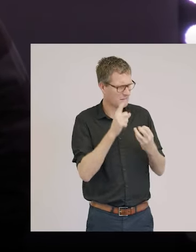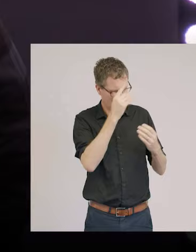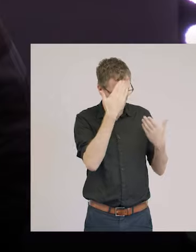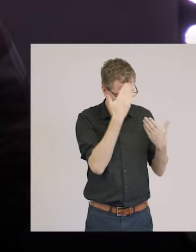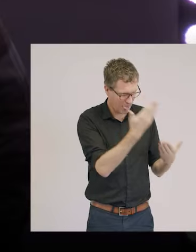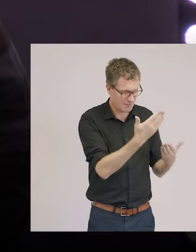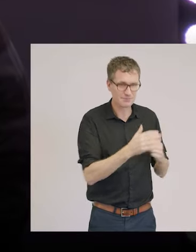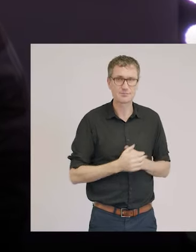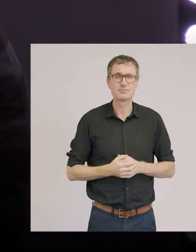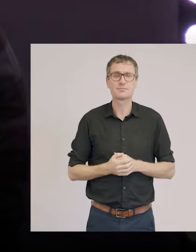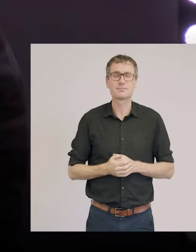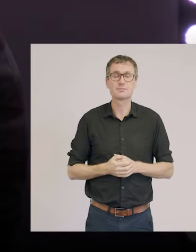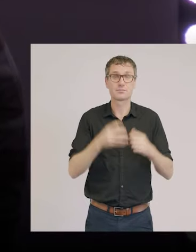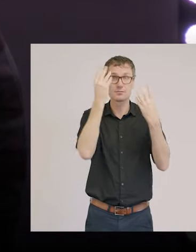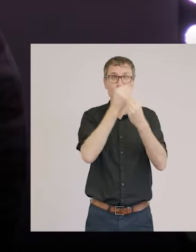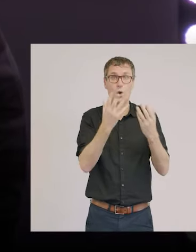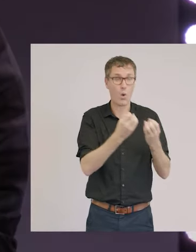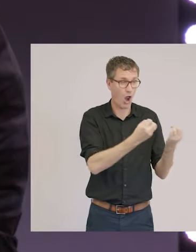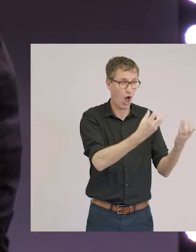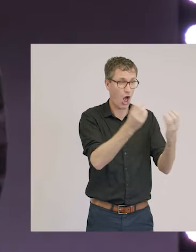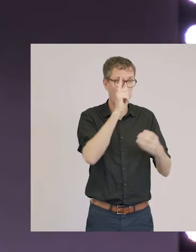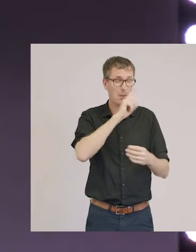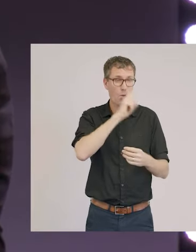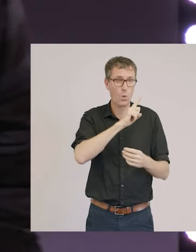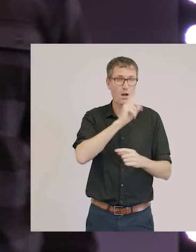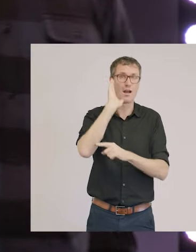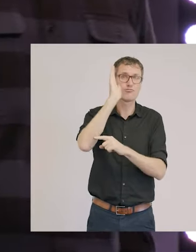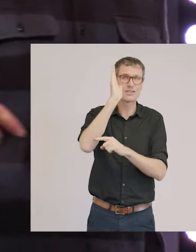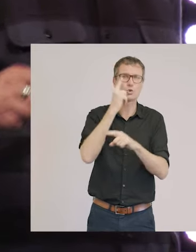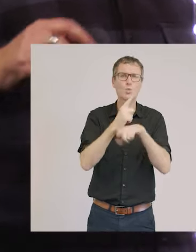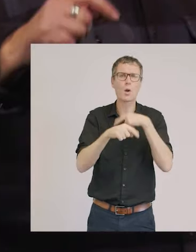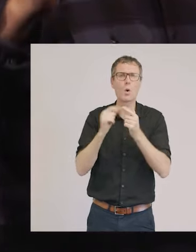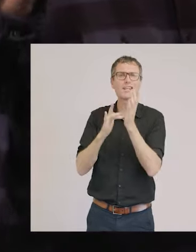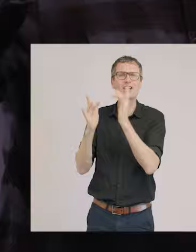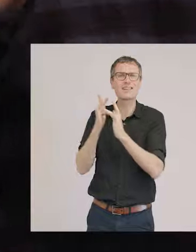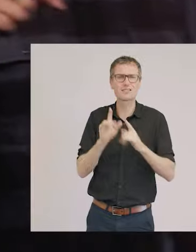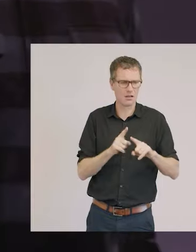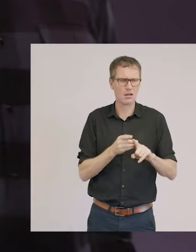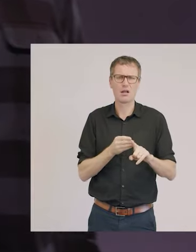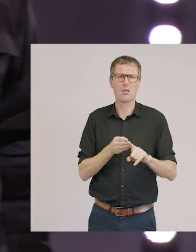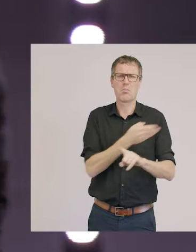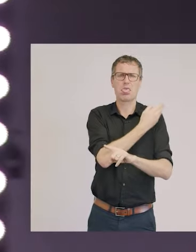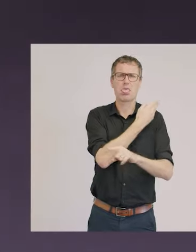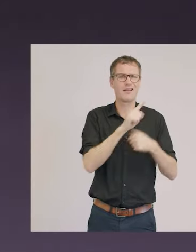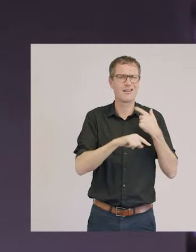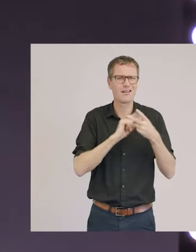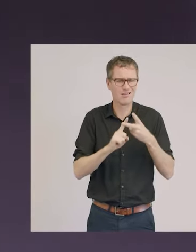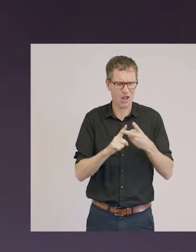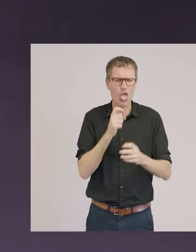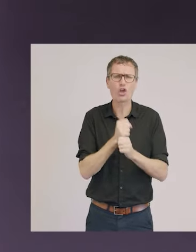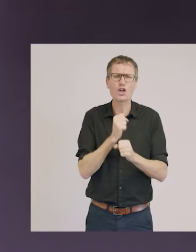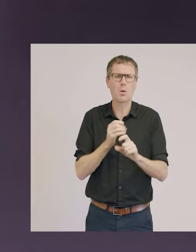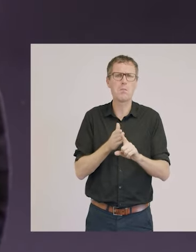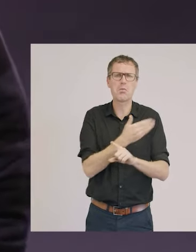different kind of gospel than the one you believed. Friends, there's a lot of people out there that preach a different Jesus